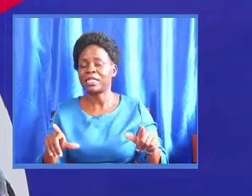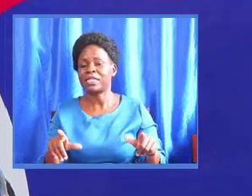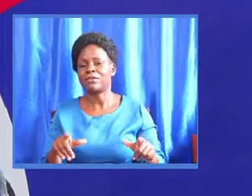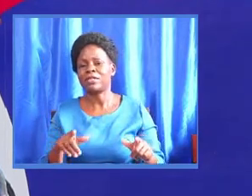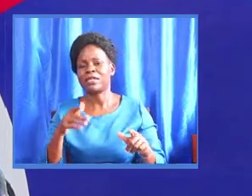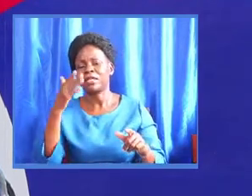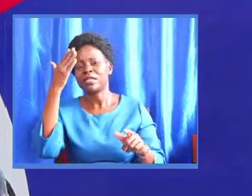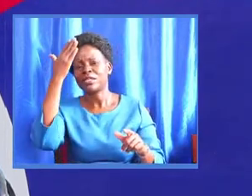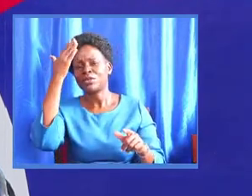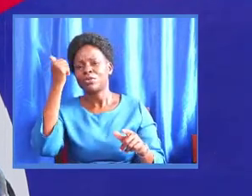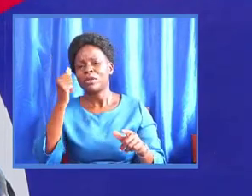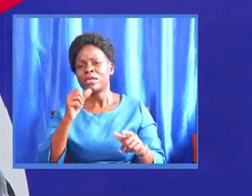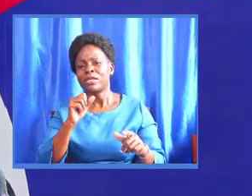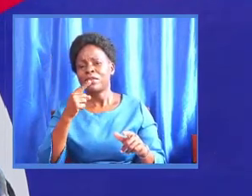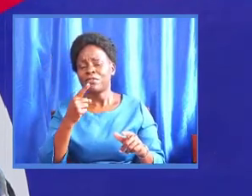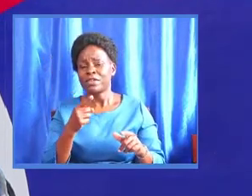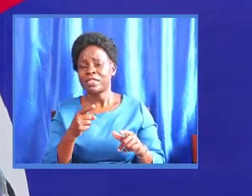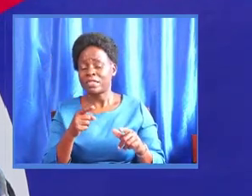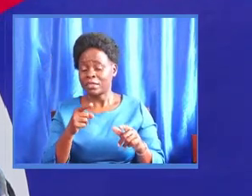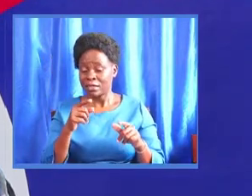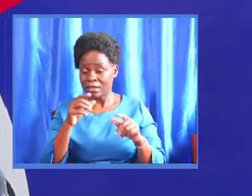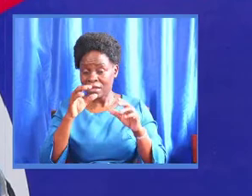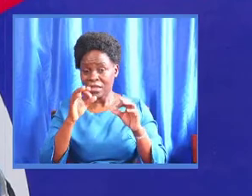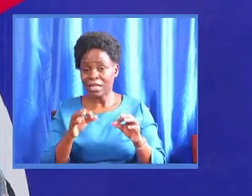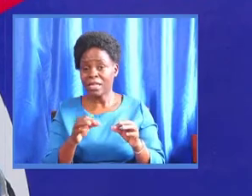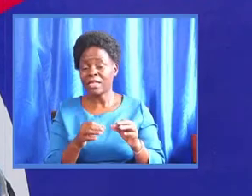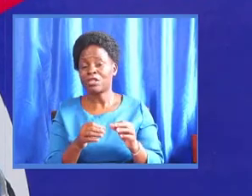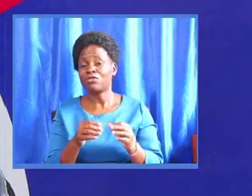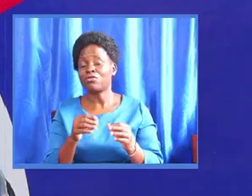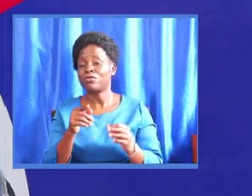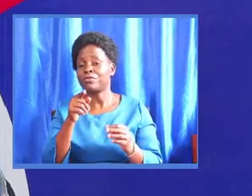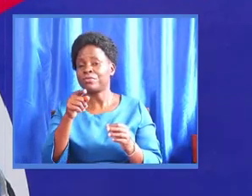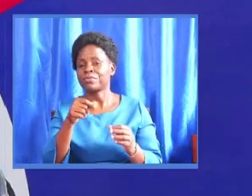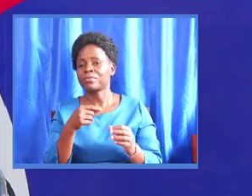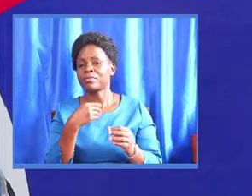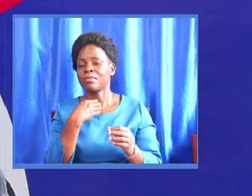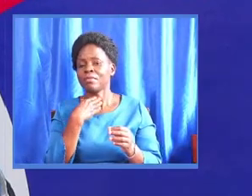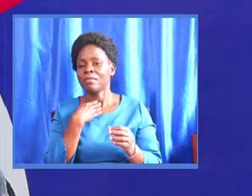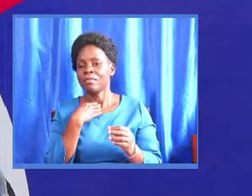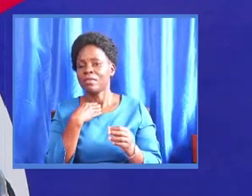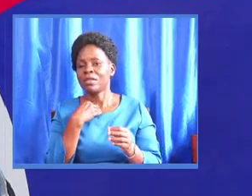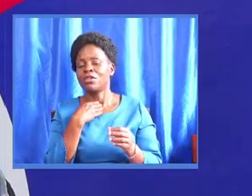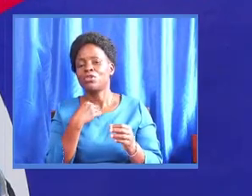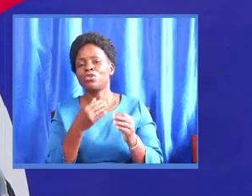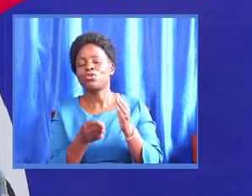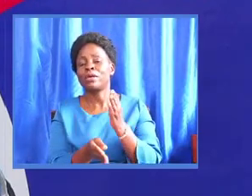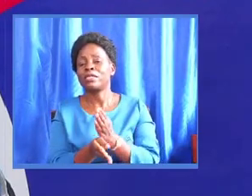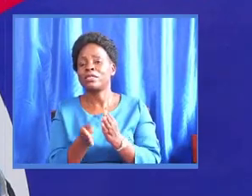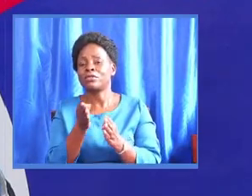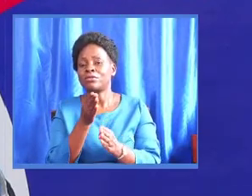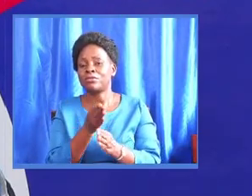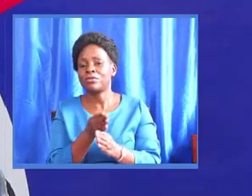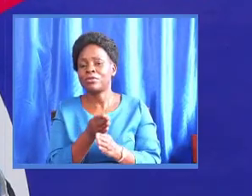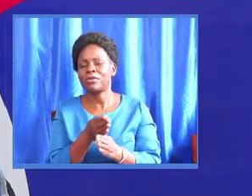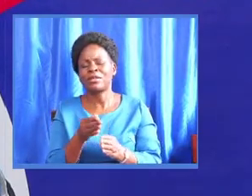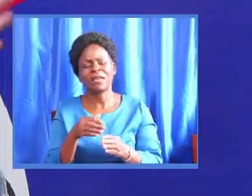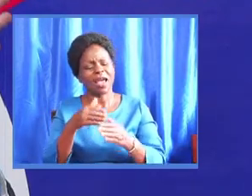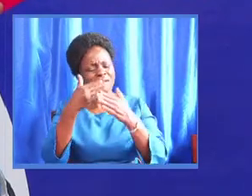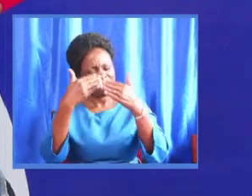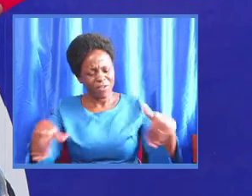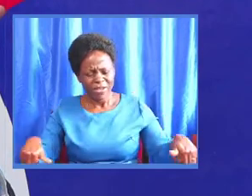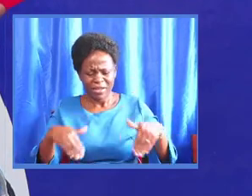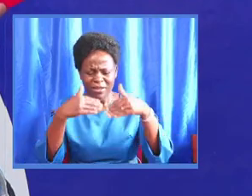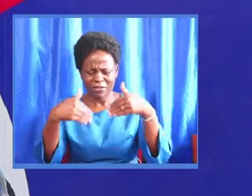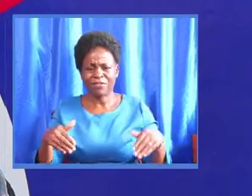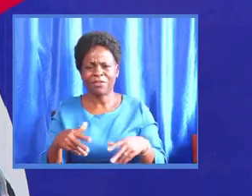that first few properties that you accumulate or want to accumulate, avoid borrowing. It may take